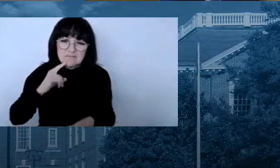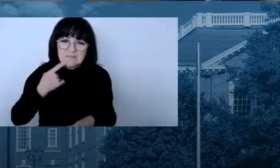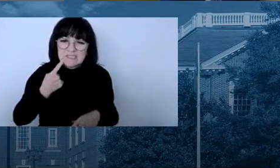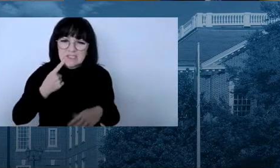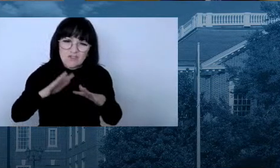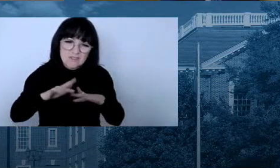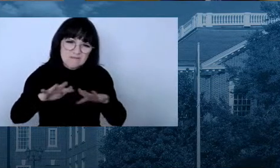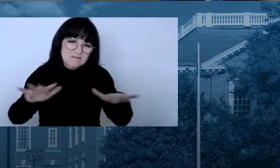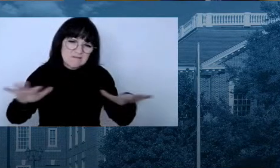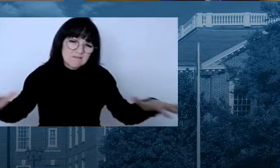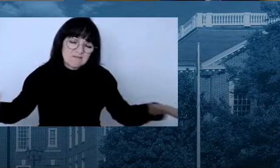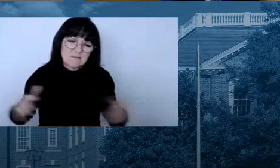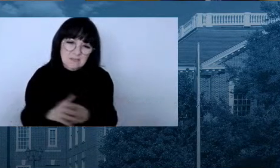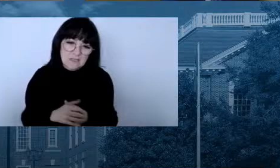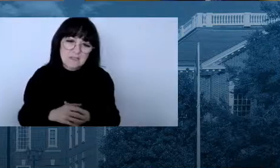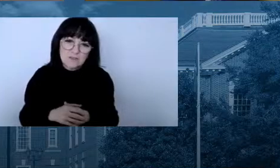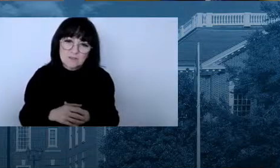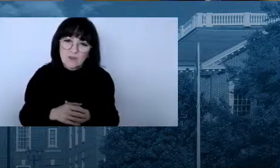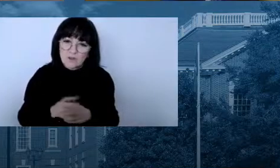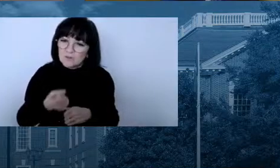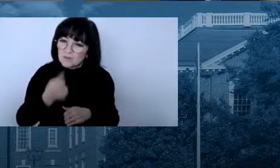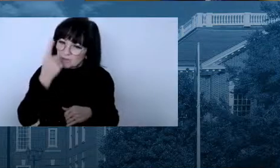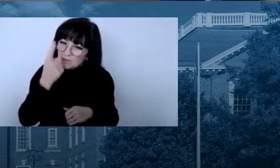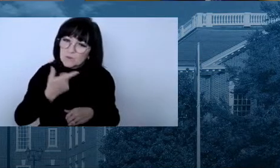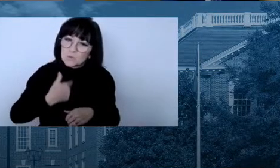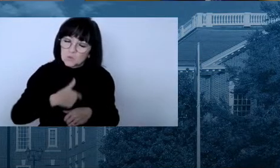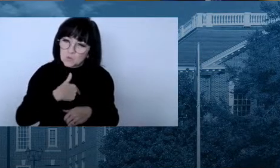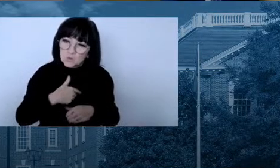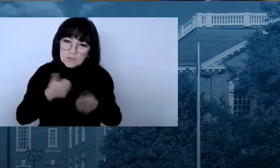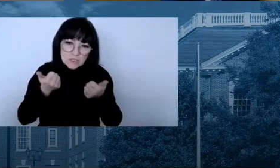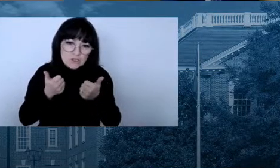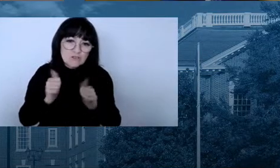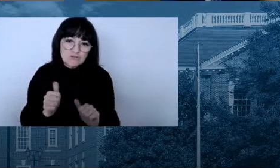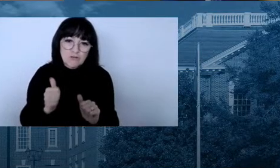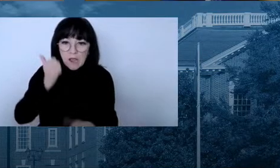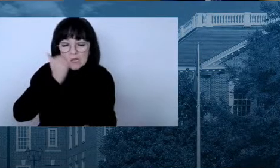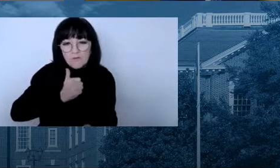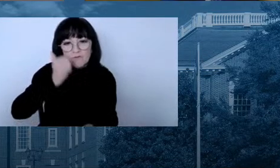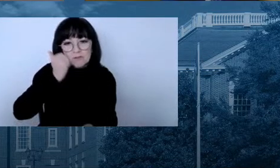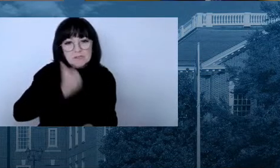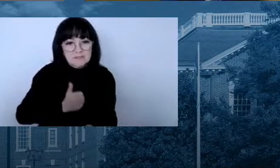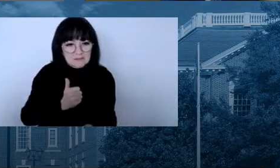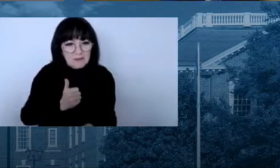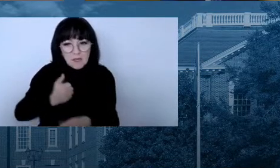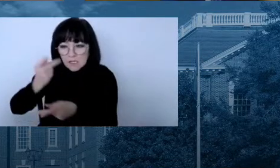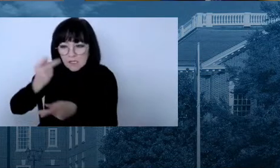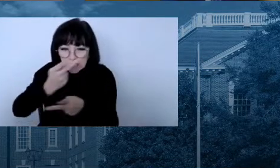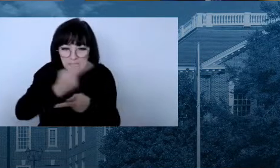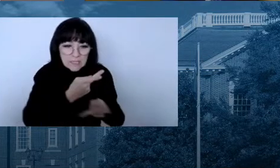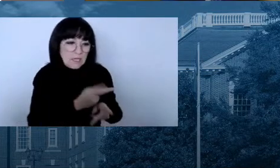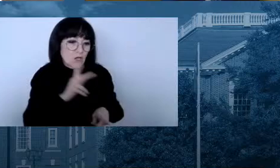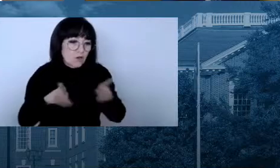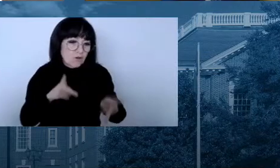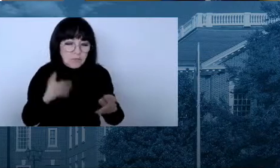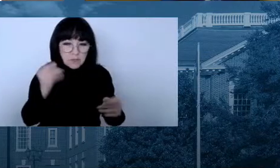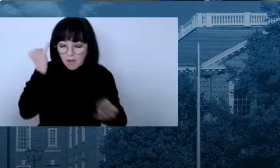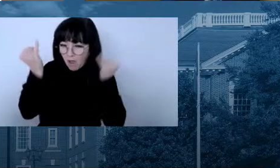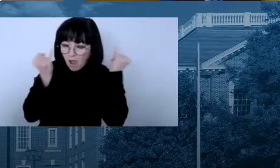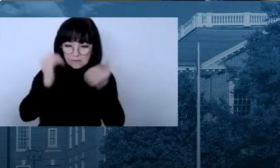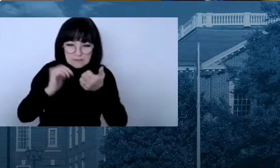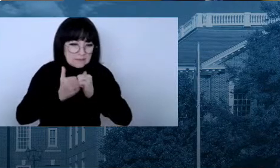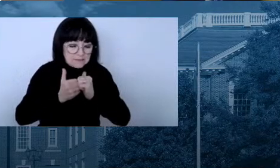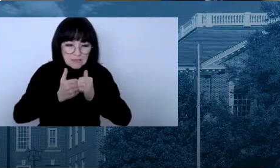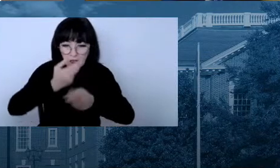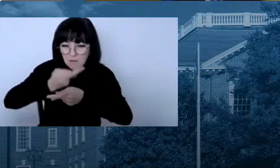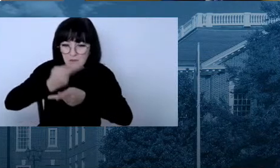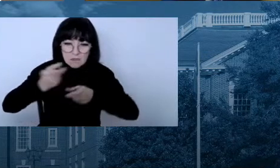on a kind of a day-to-day basis, determine what works. And, as the cases have surged, we have seen our vaccination